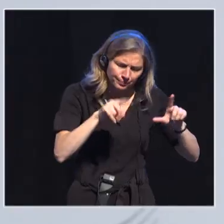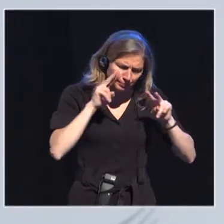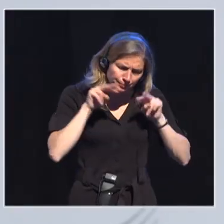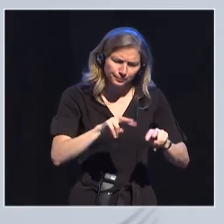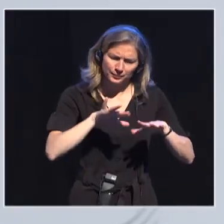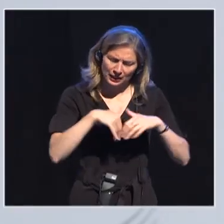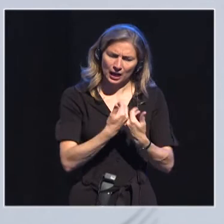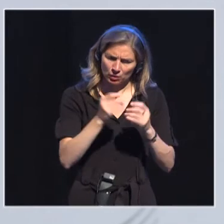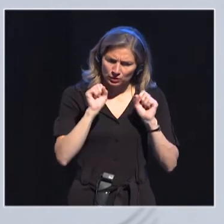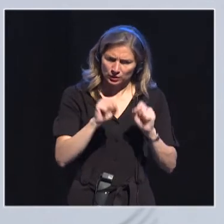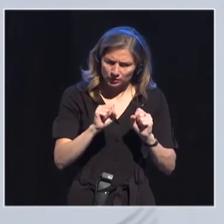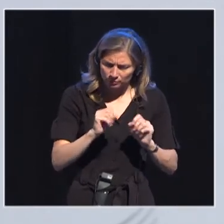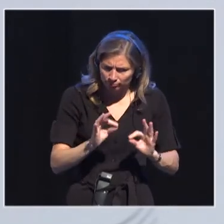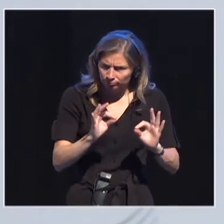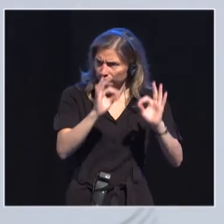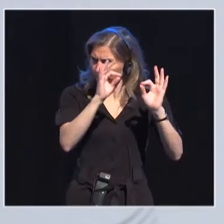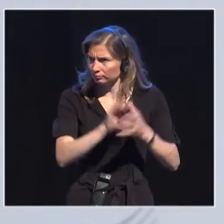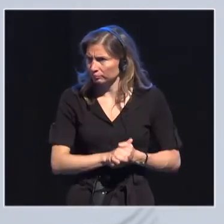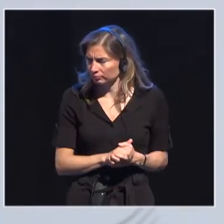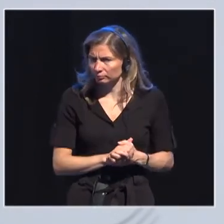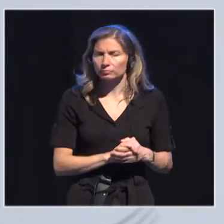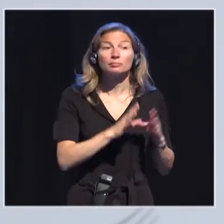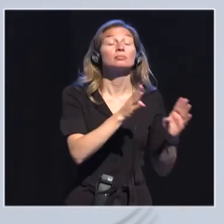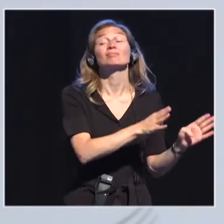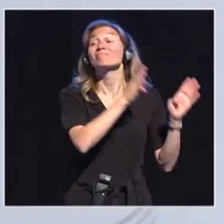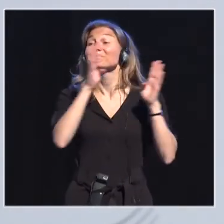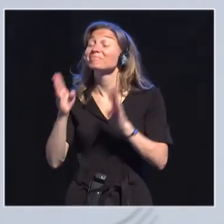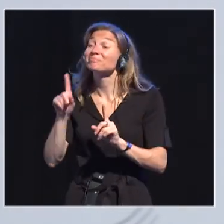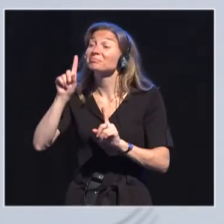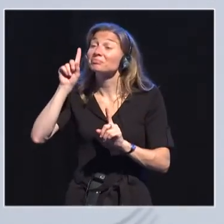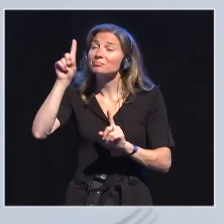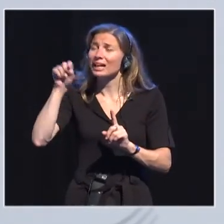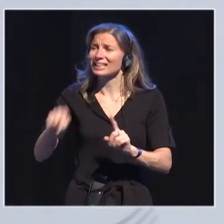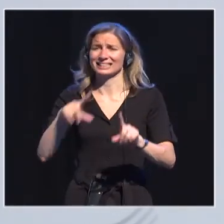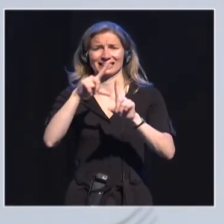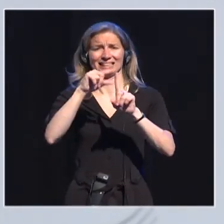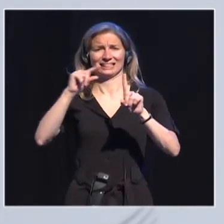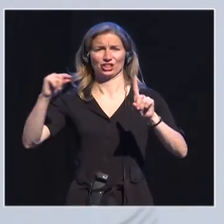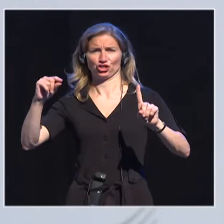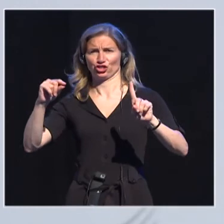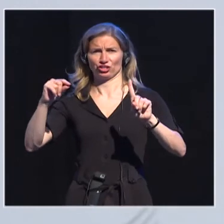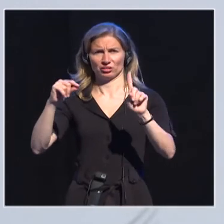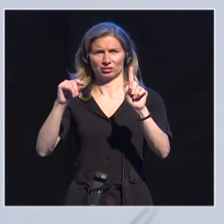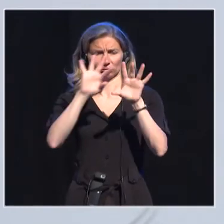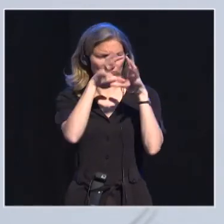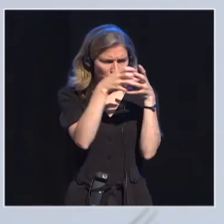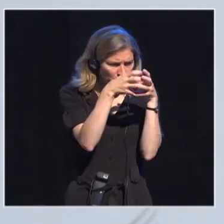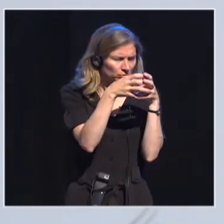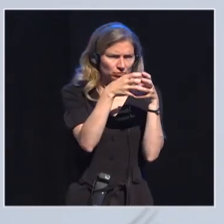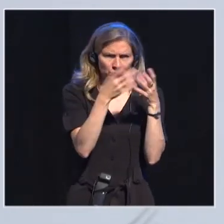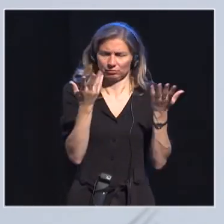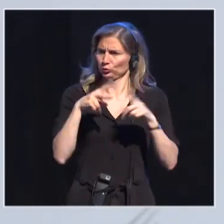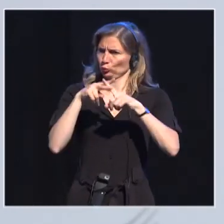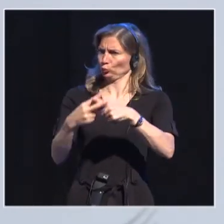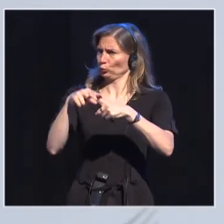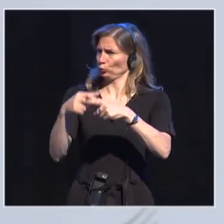I think we should know that digital is never a goal in itself. I mean, technology is a tool. It's a